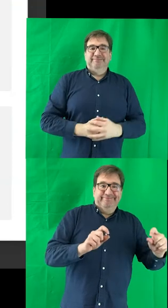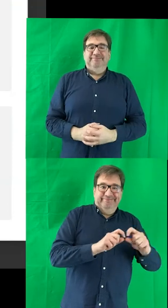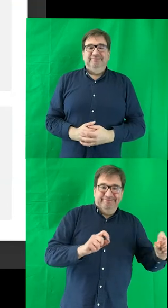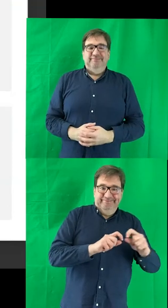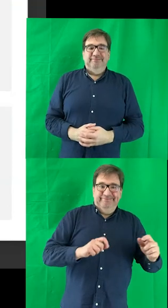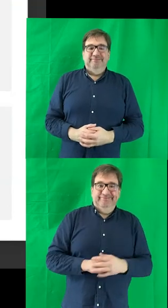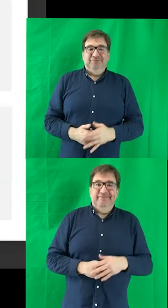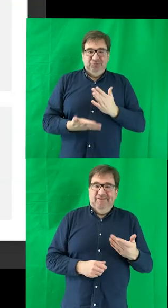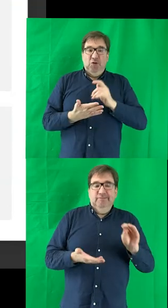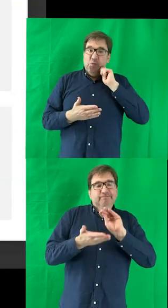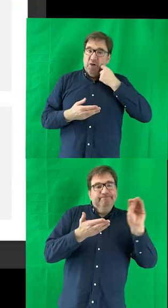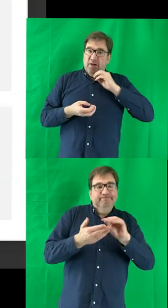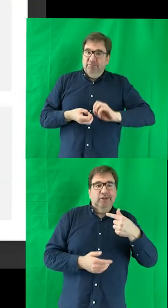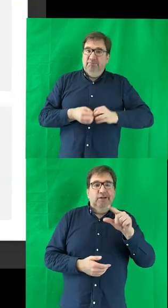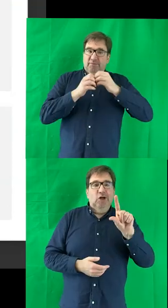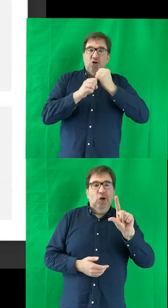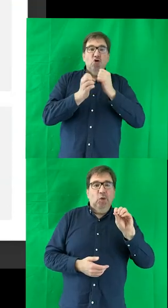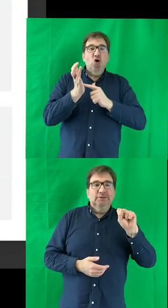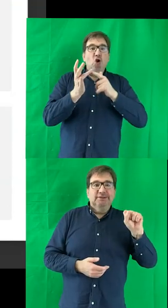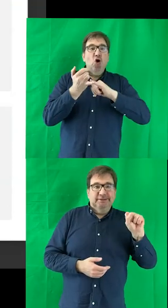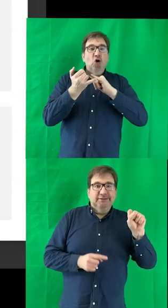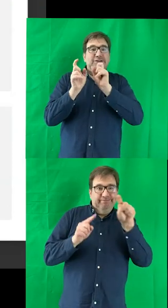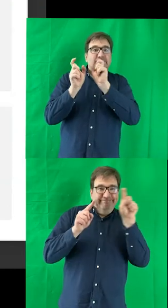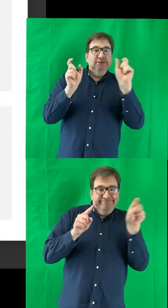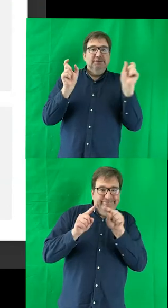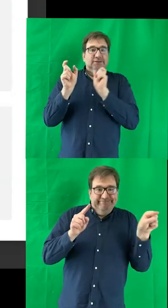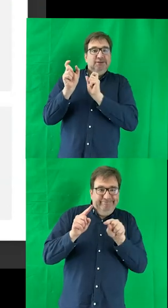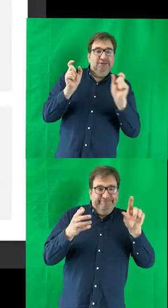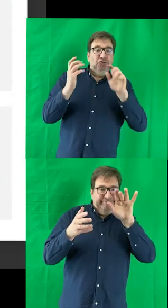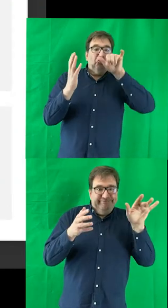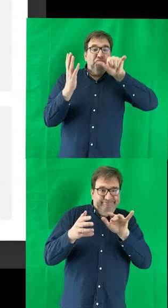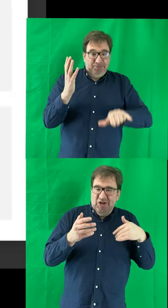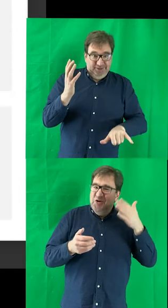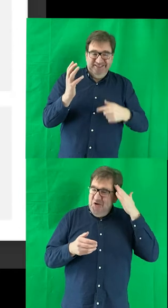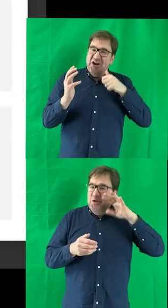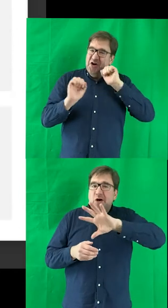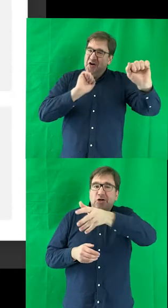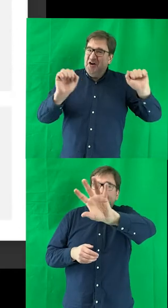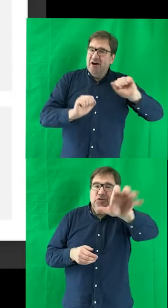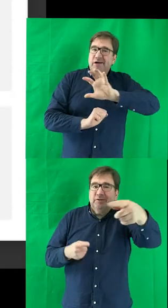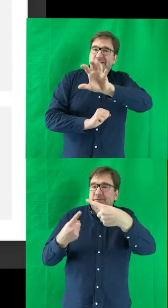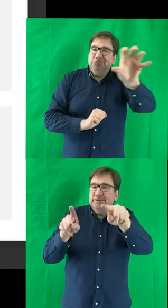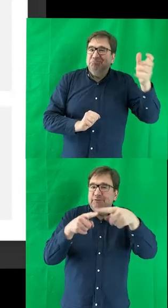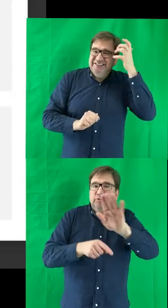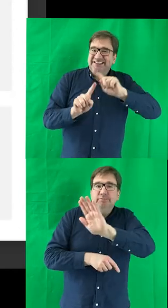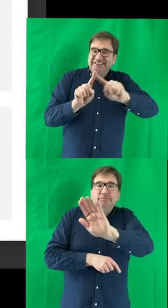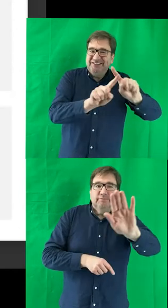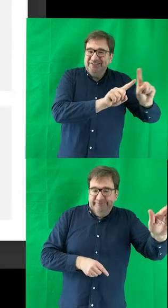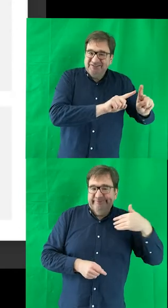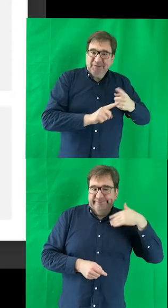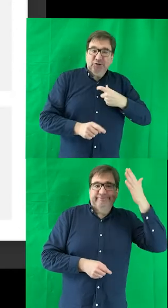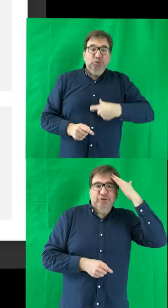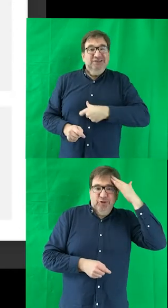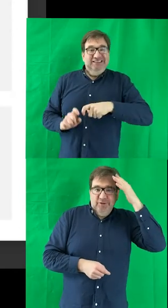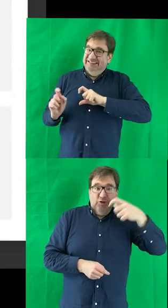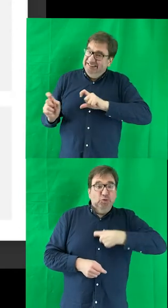process. And what they would produce typically is a gloss script. I know this is different from country to country, but here